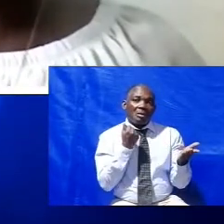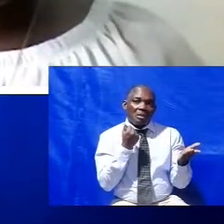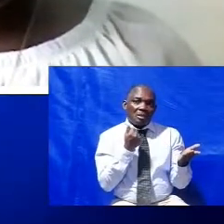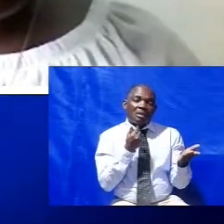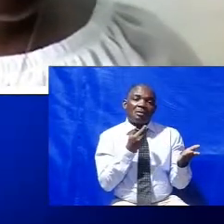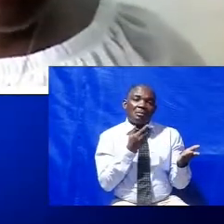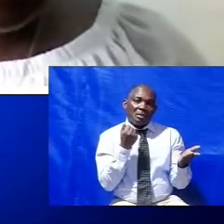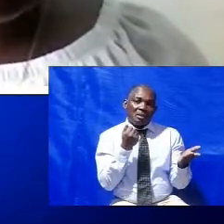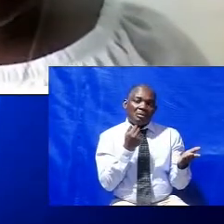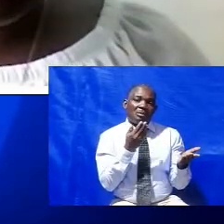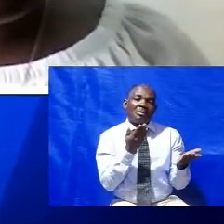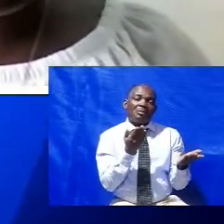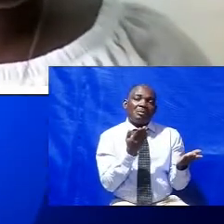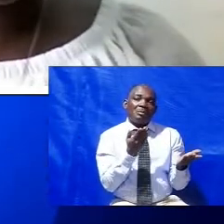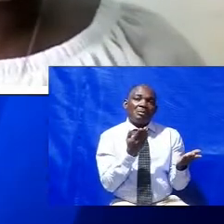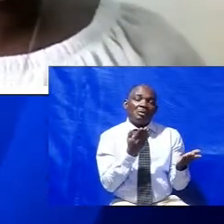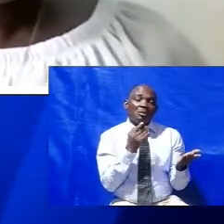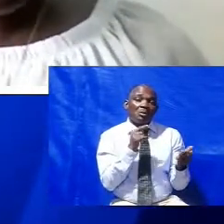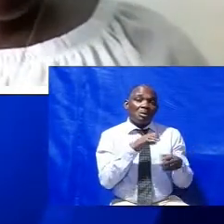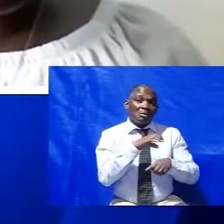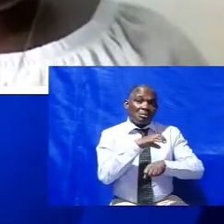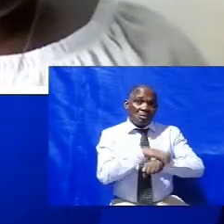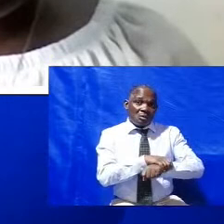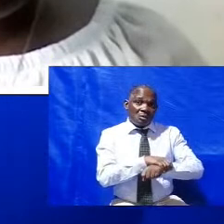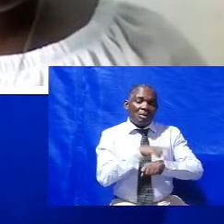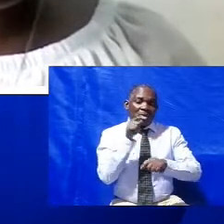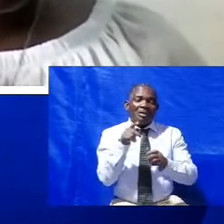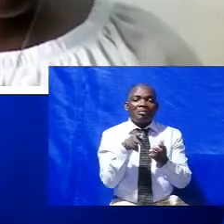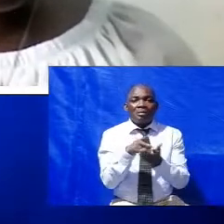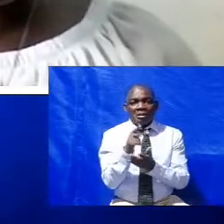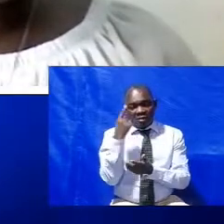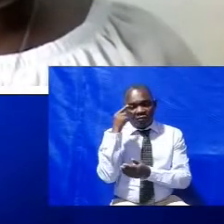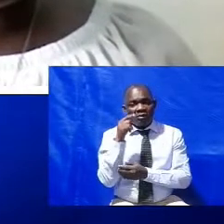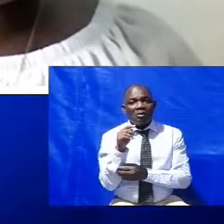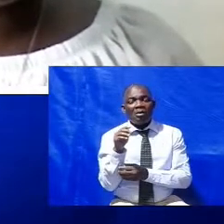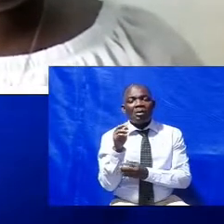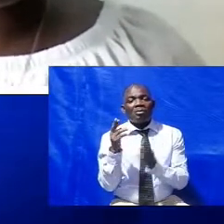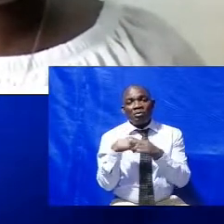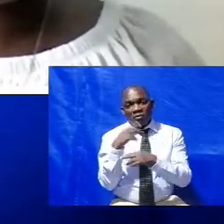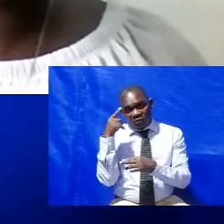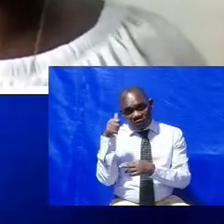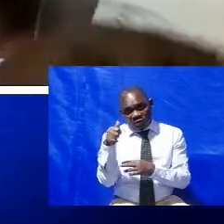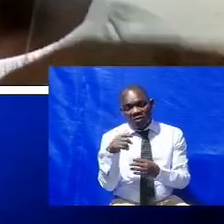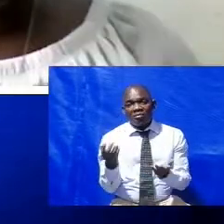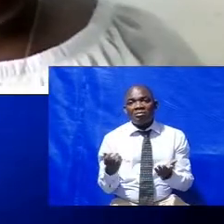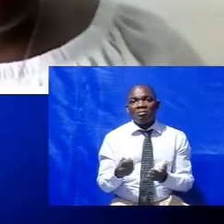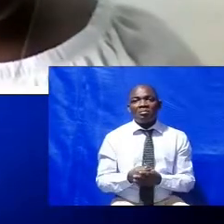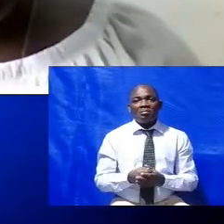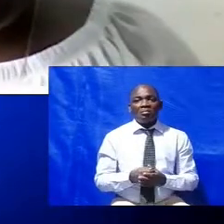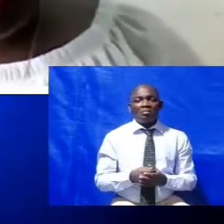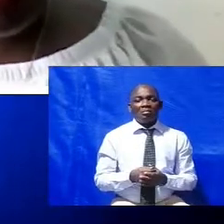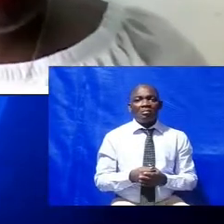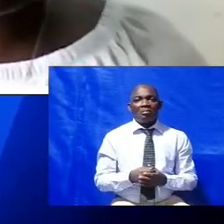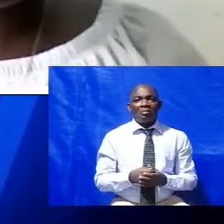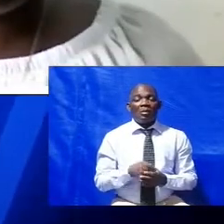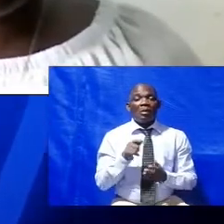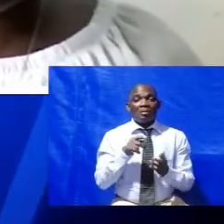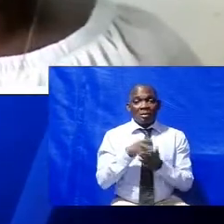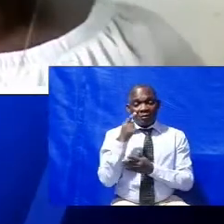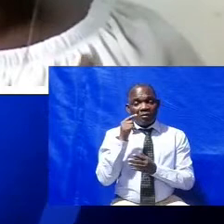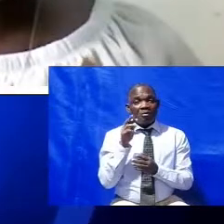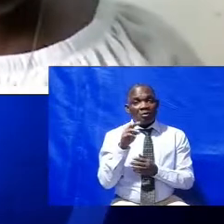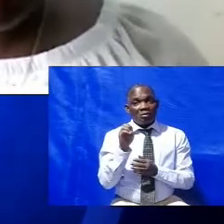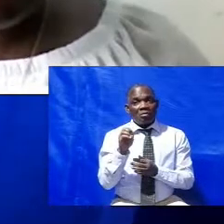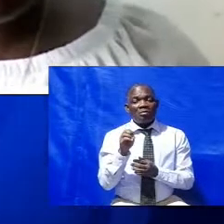you will have to bear the burden, because now when you are caught, you are supposed to pay for accommodation for that whole semester. That's the